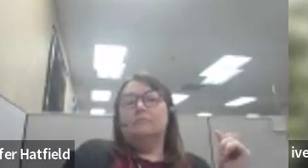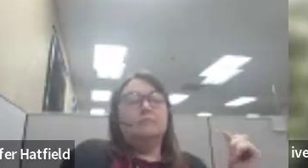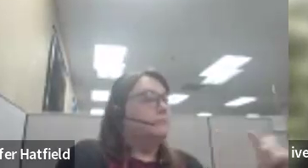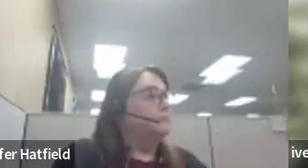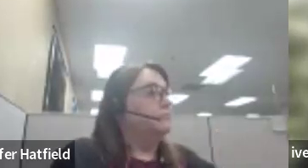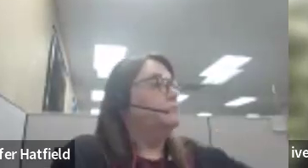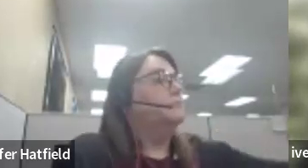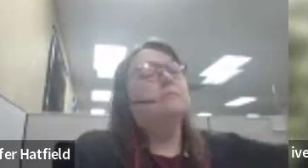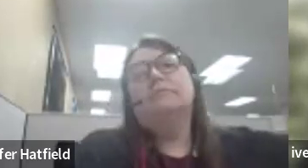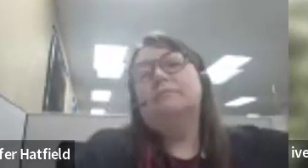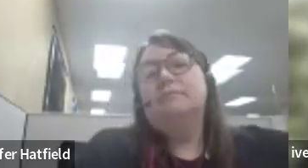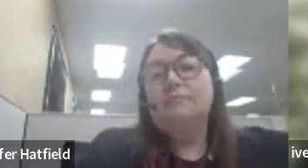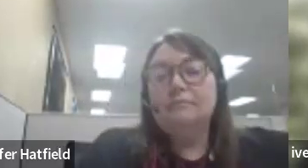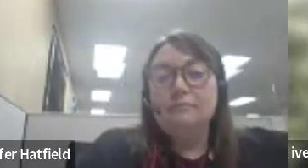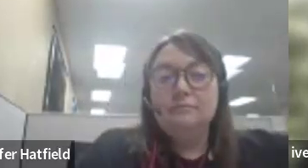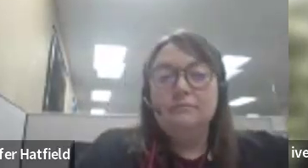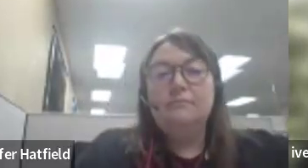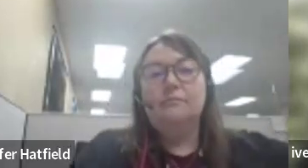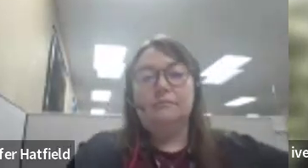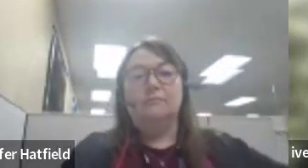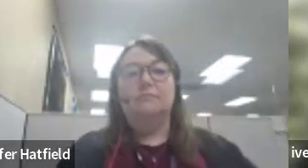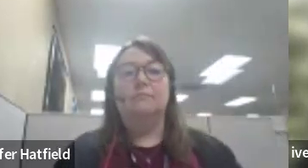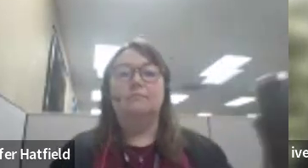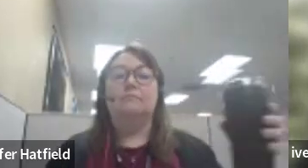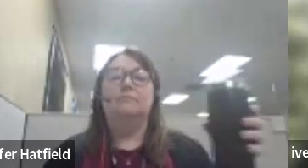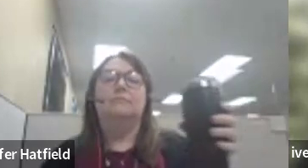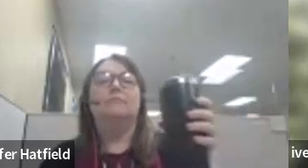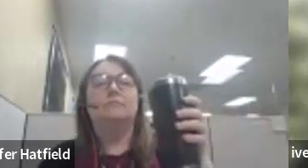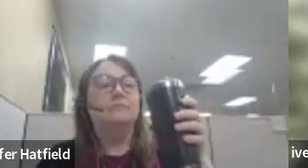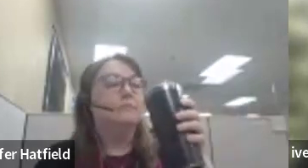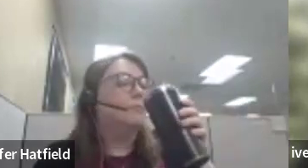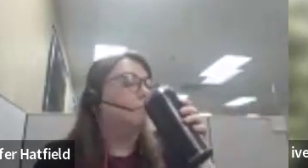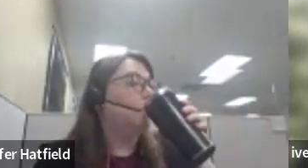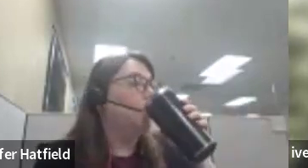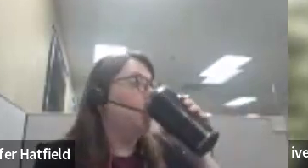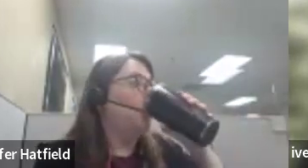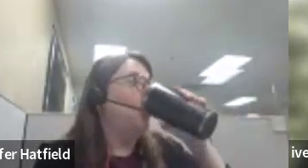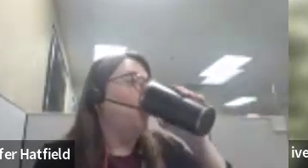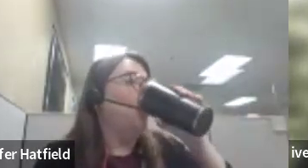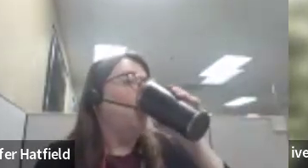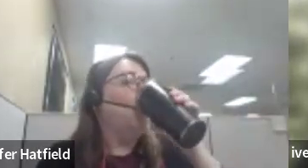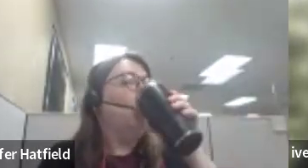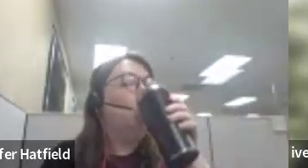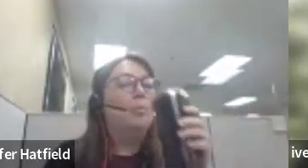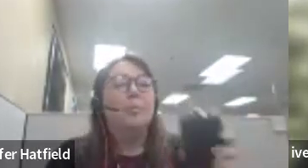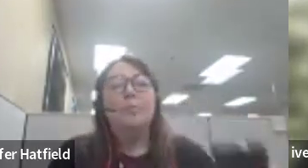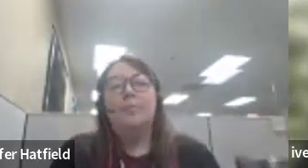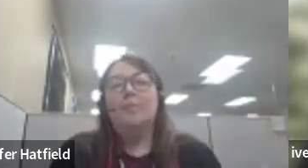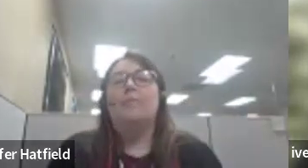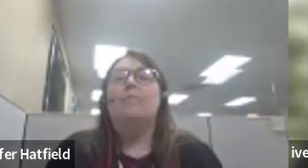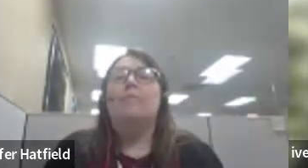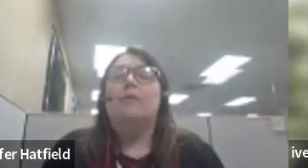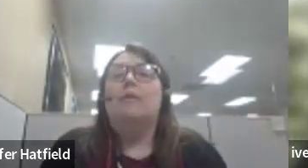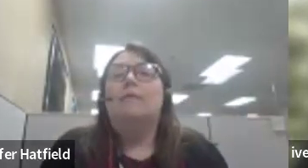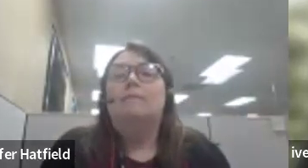submitted all of our vendor corrections on the first go around, and it looks like the site did a refresh that it has